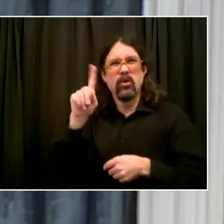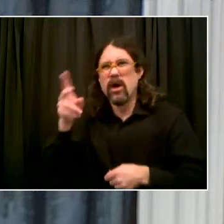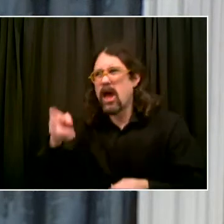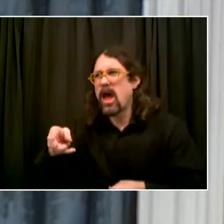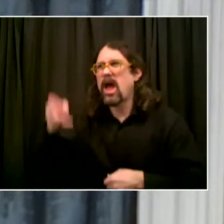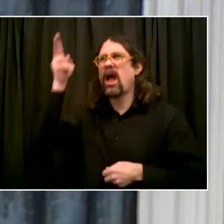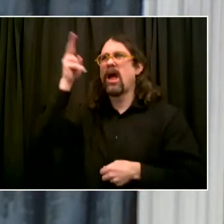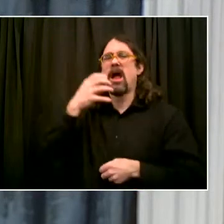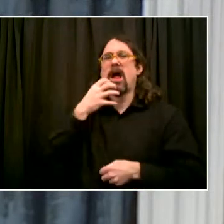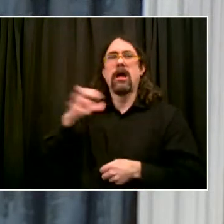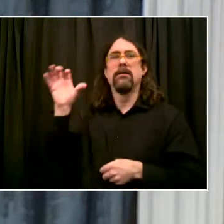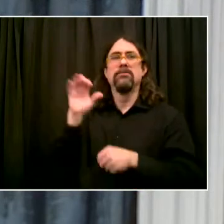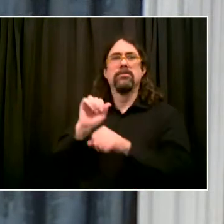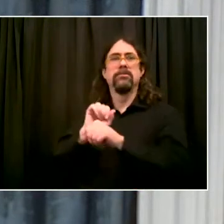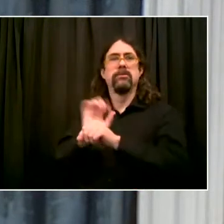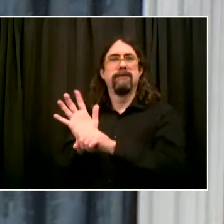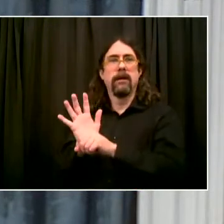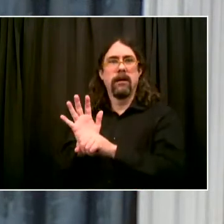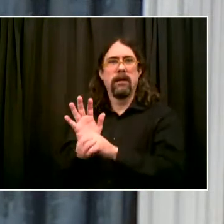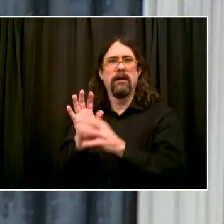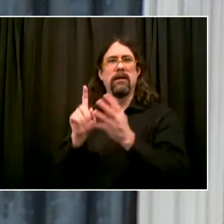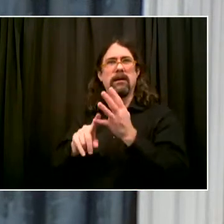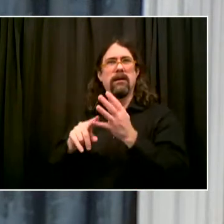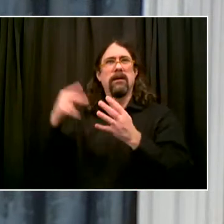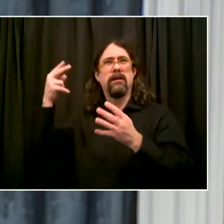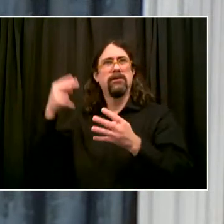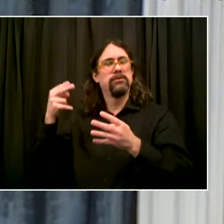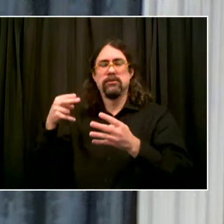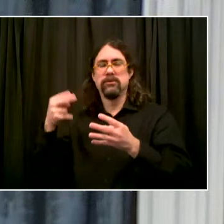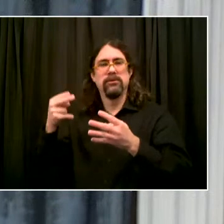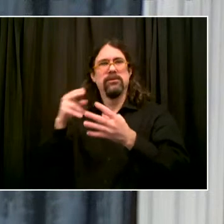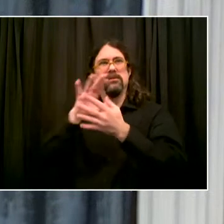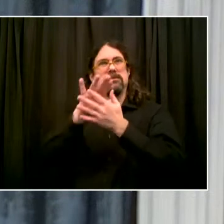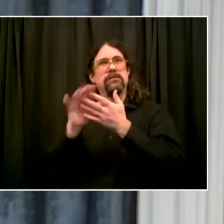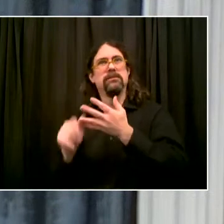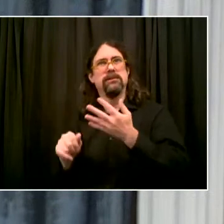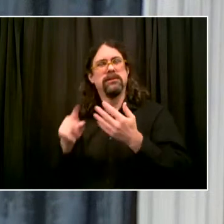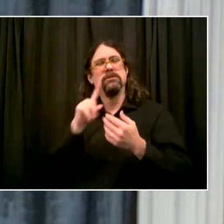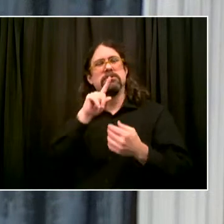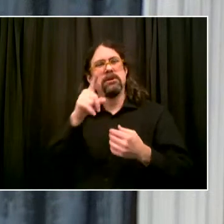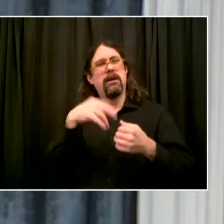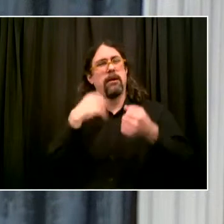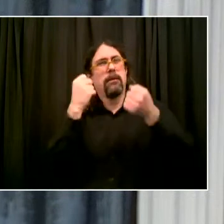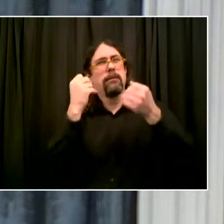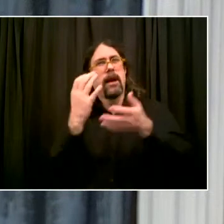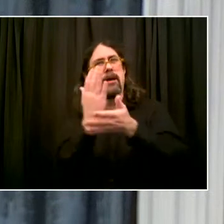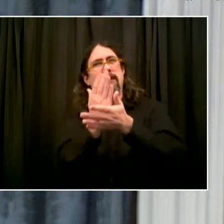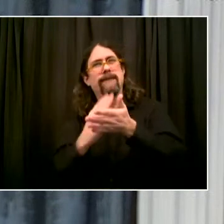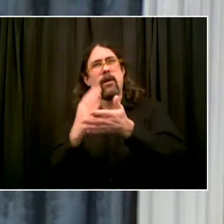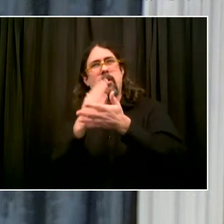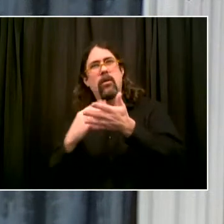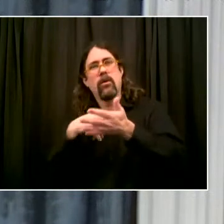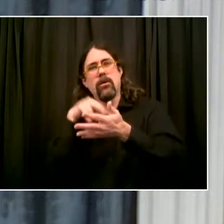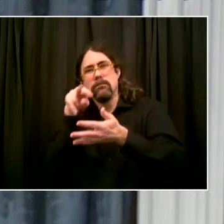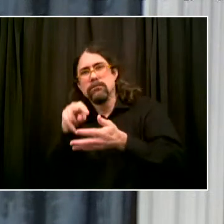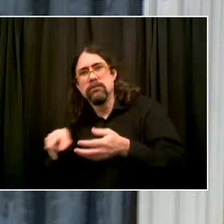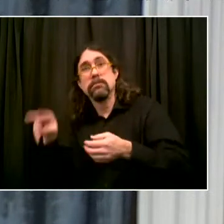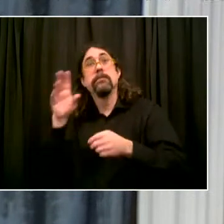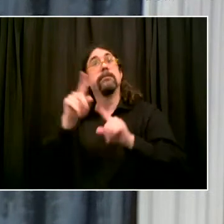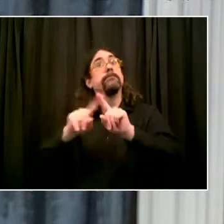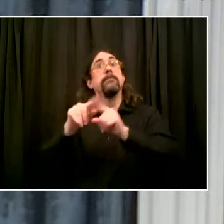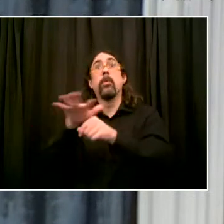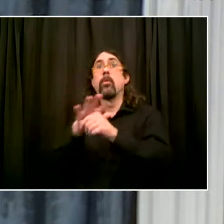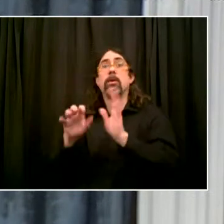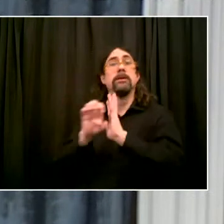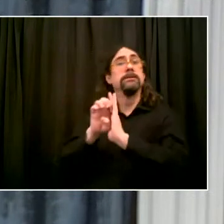Baychester, Flatbush and Midwood, Jackson Heights and East Elmhurst, Kew Gardens and Woodhaven, Richmond Hill